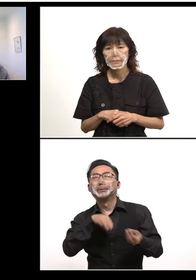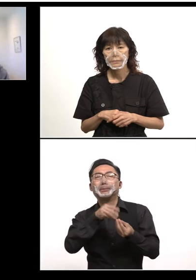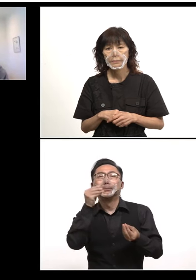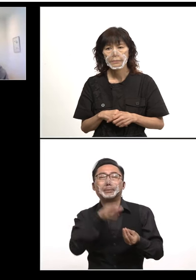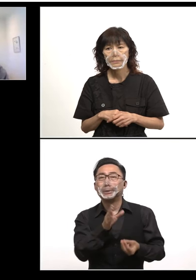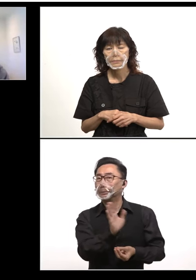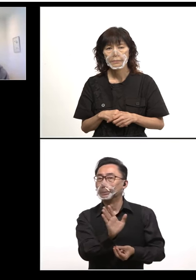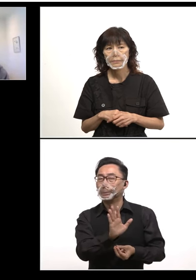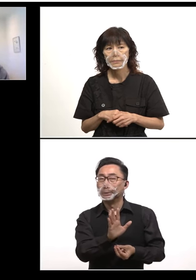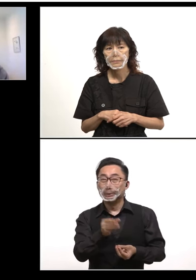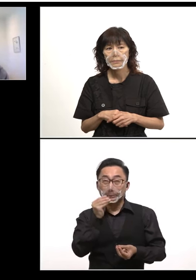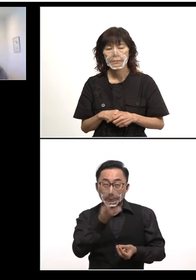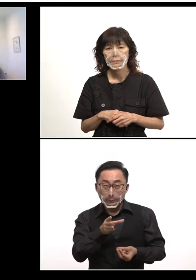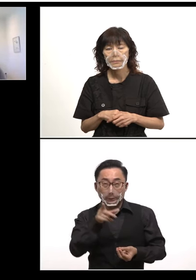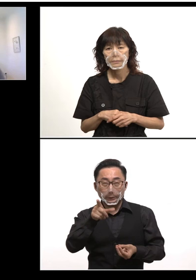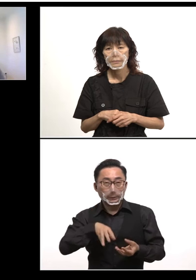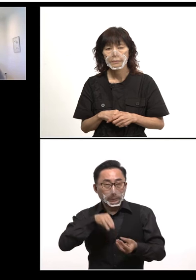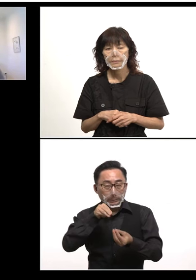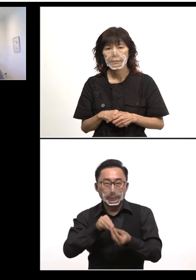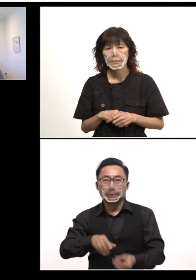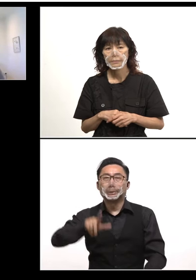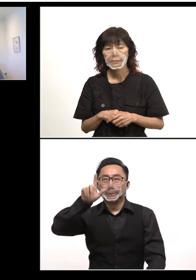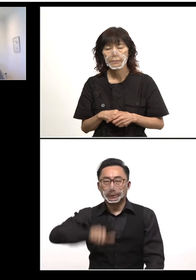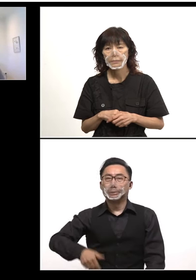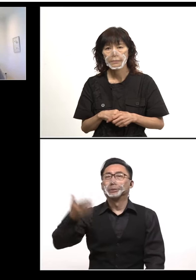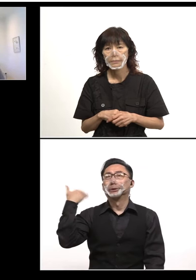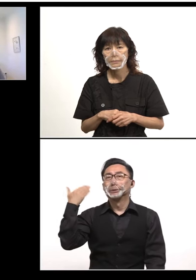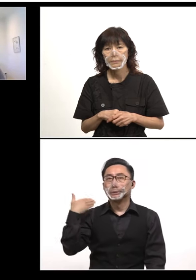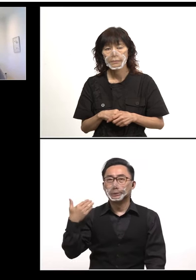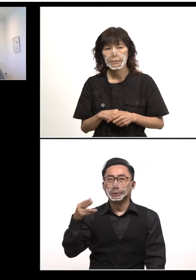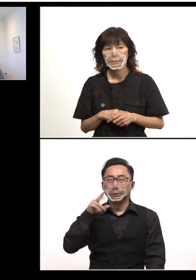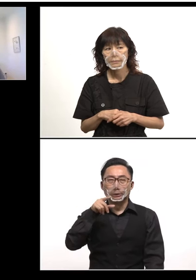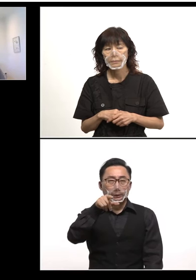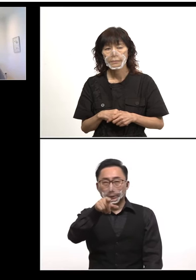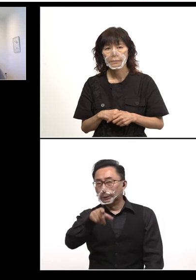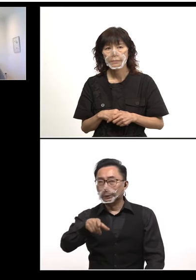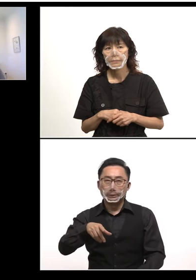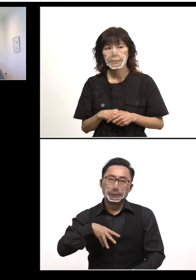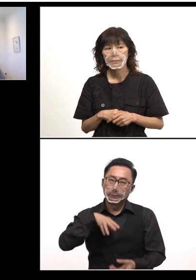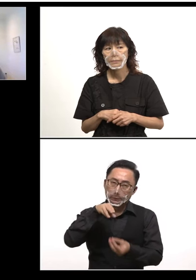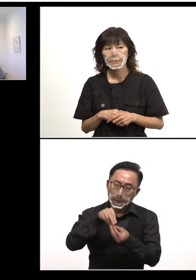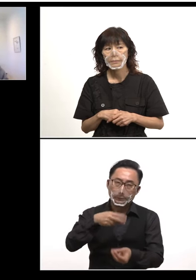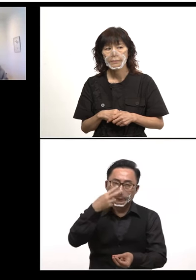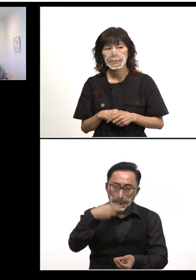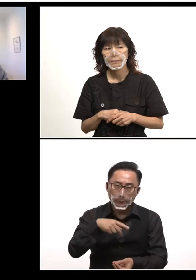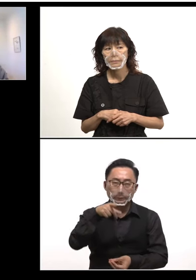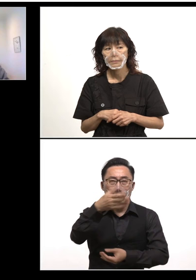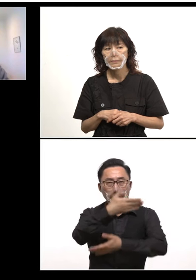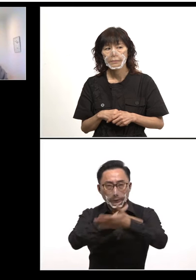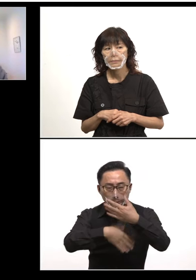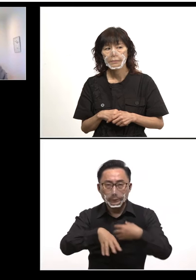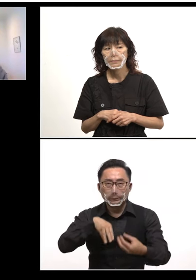we would say perhaps like the use of the tragedy model of disability in the UK, and we tend to find that there are two kinds of performances.